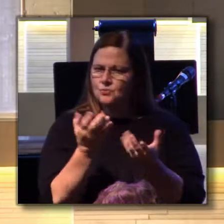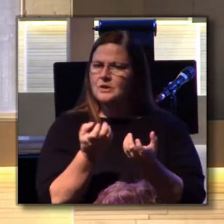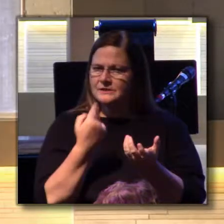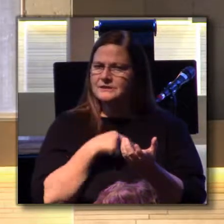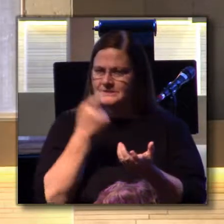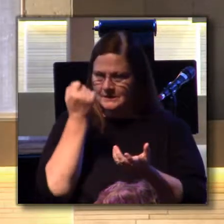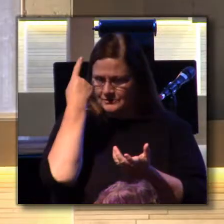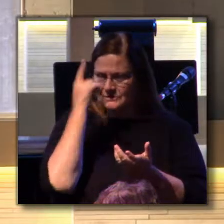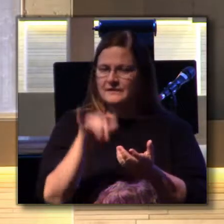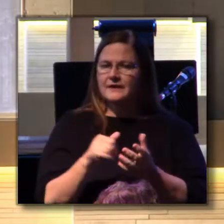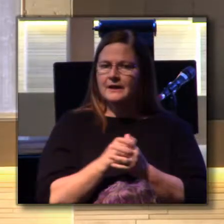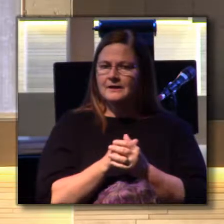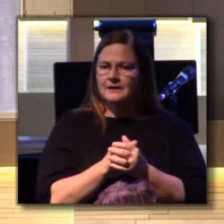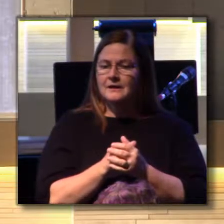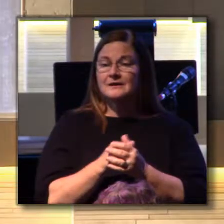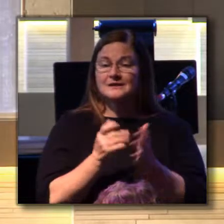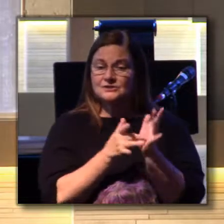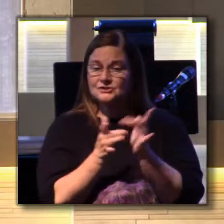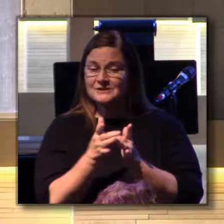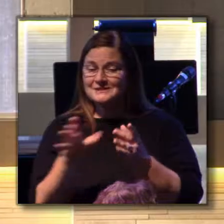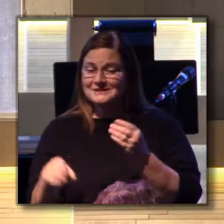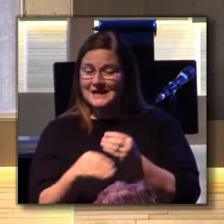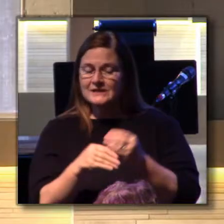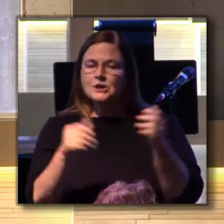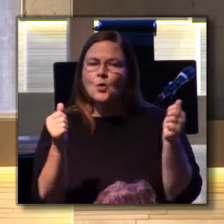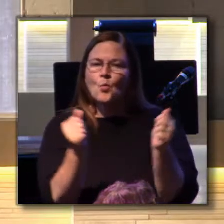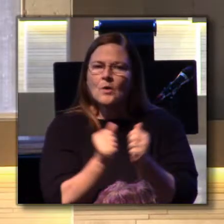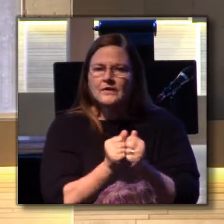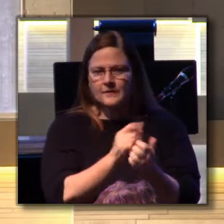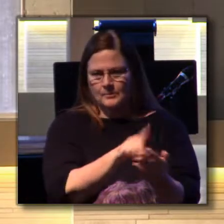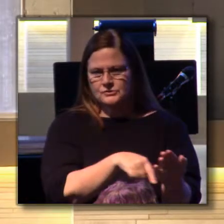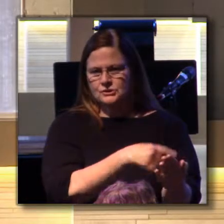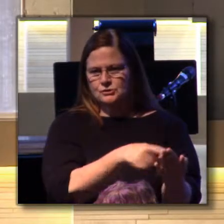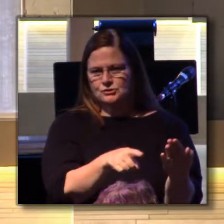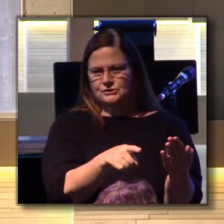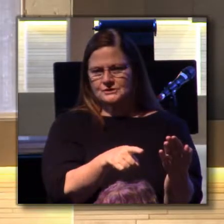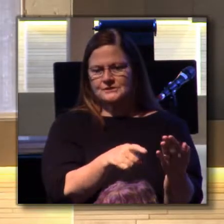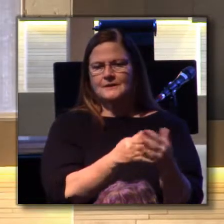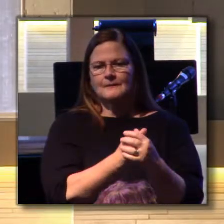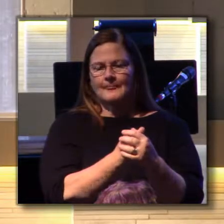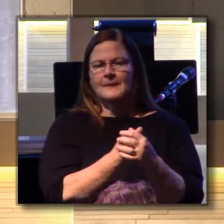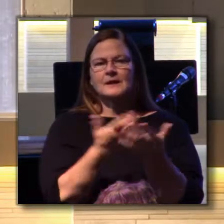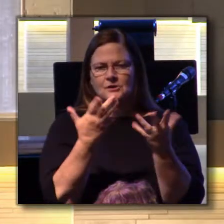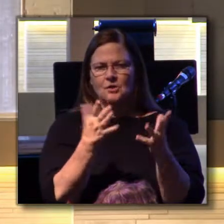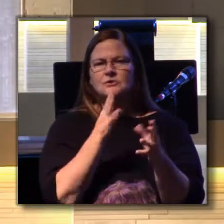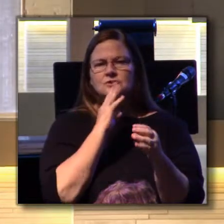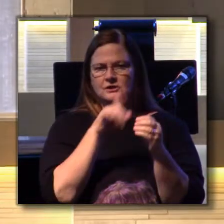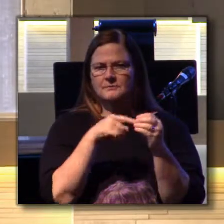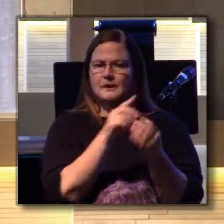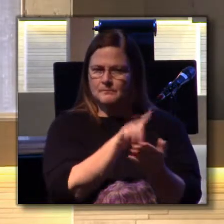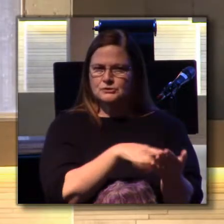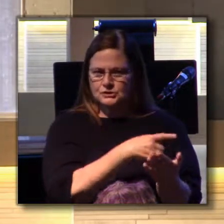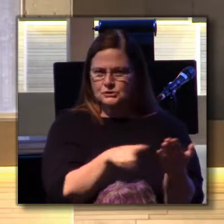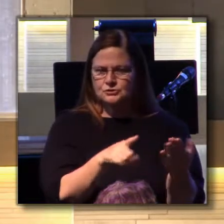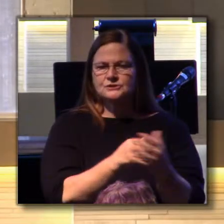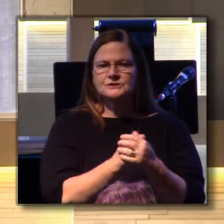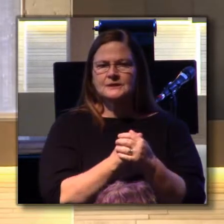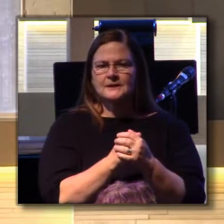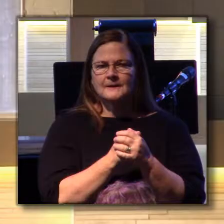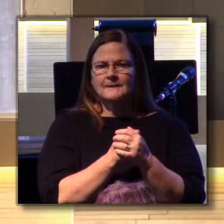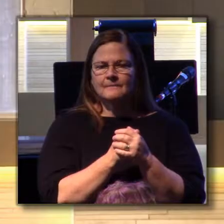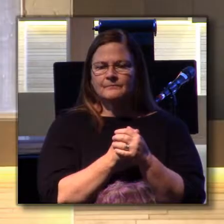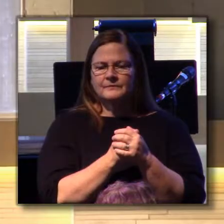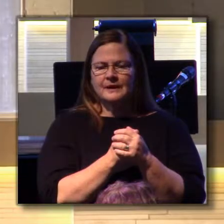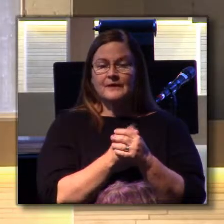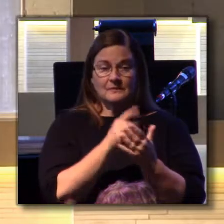with persecutions. With persecutions, and he already had spoken about persecutions, and the persecutions of which he speaks are not